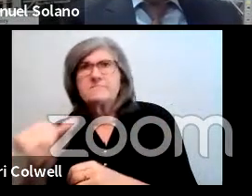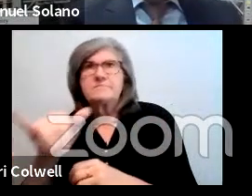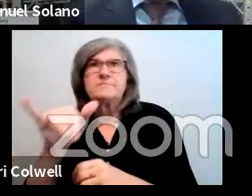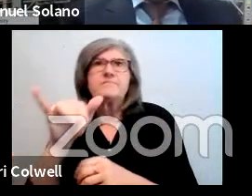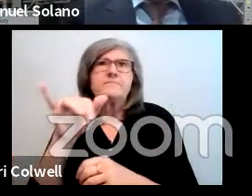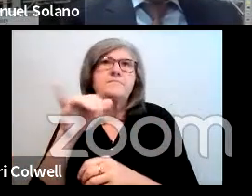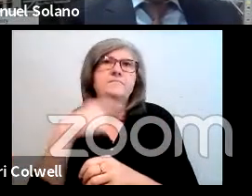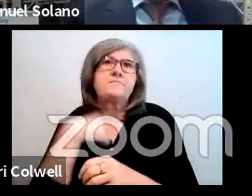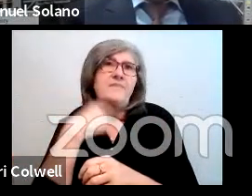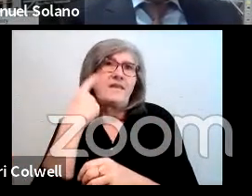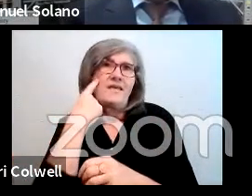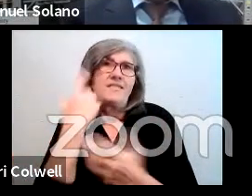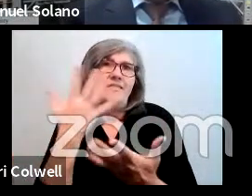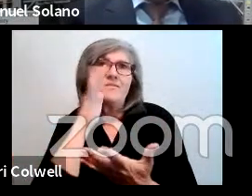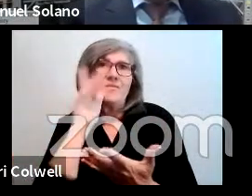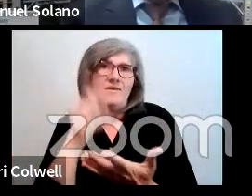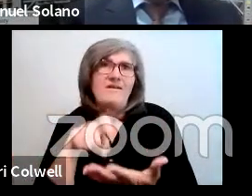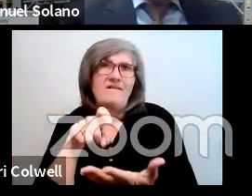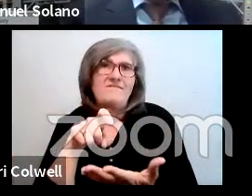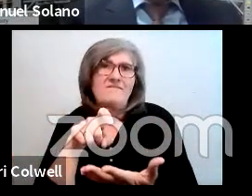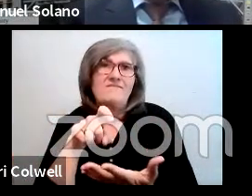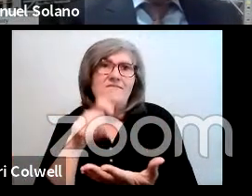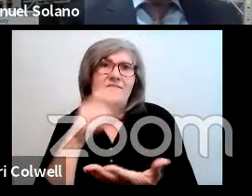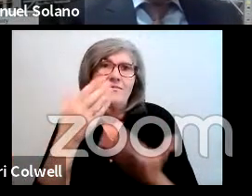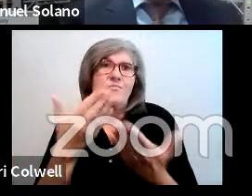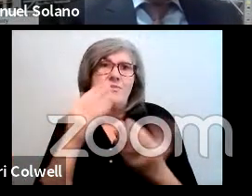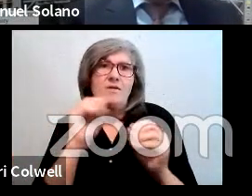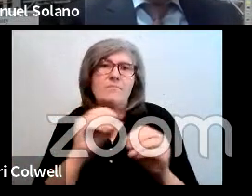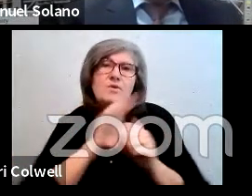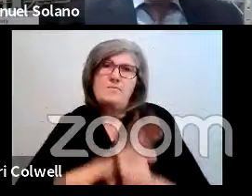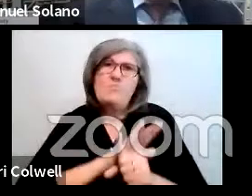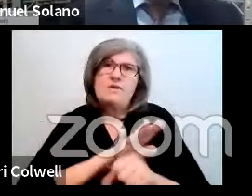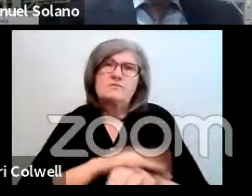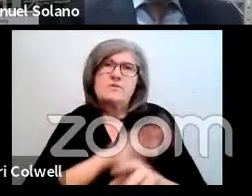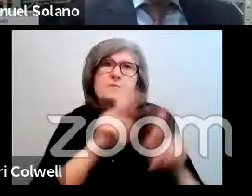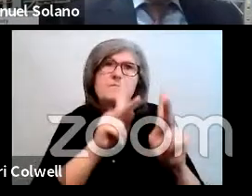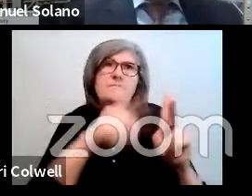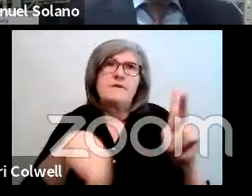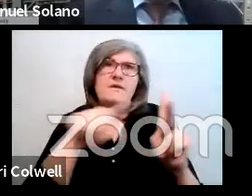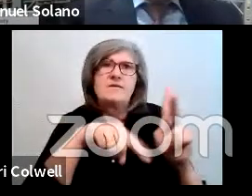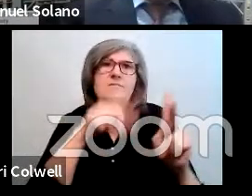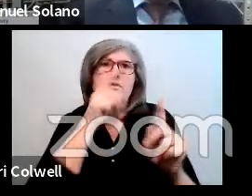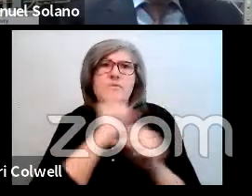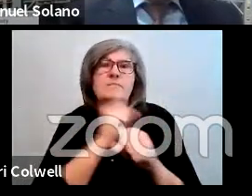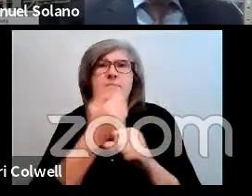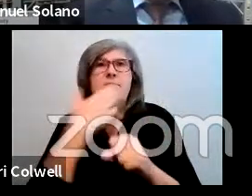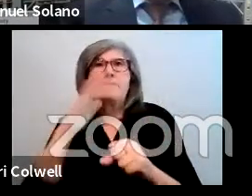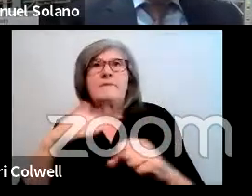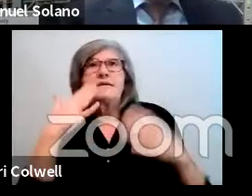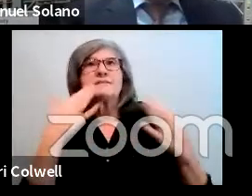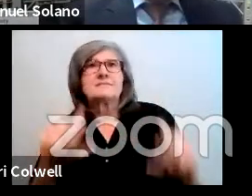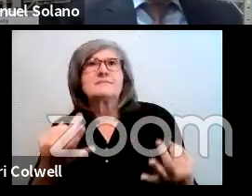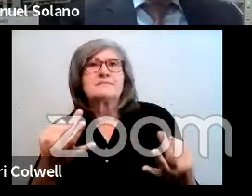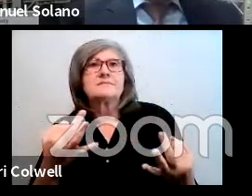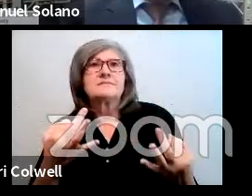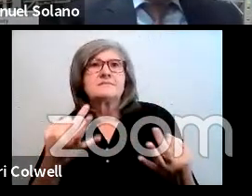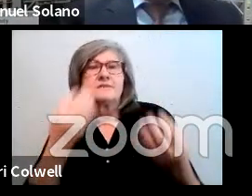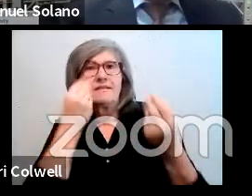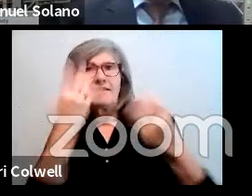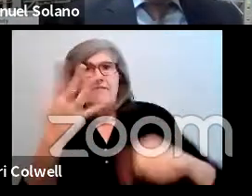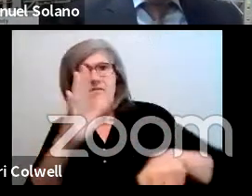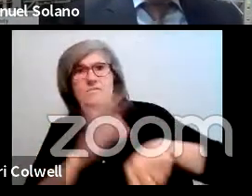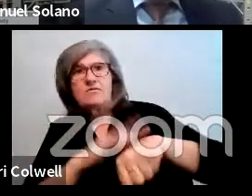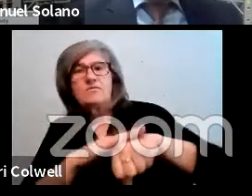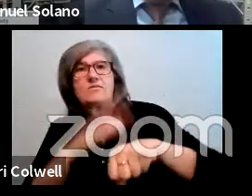think, you're going to have to probably put some pressure on these people that make bad decisions and let them know up front that they're going to